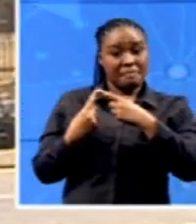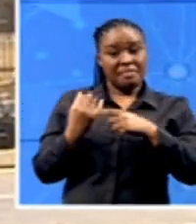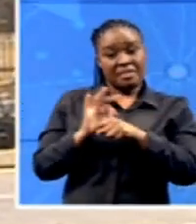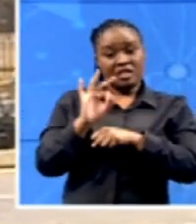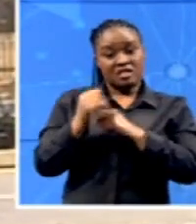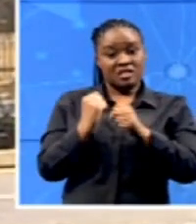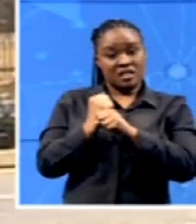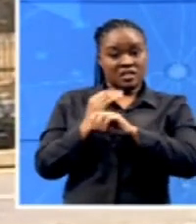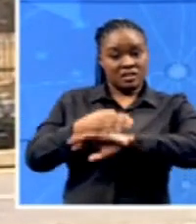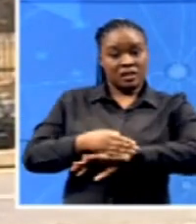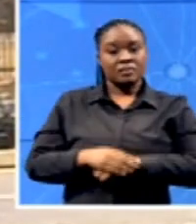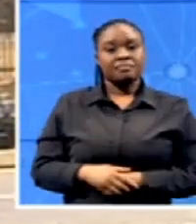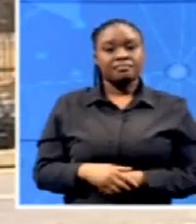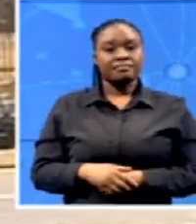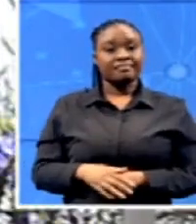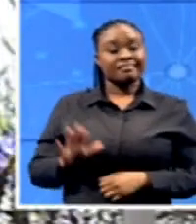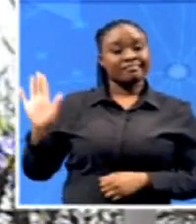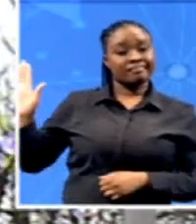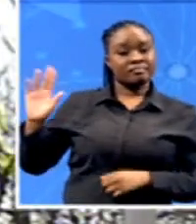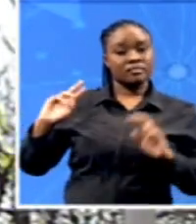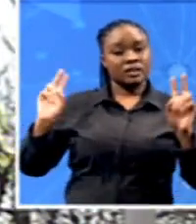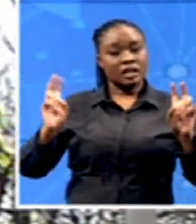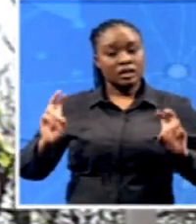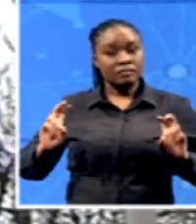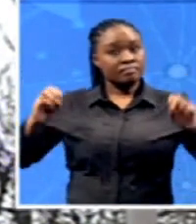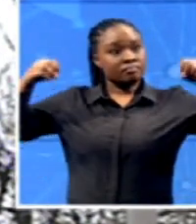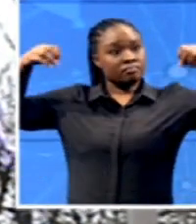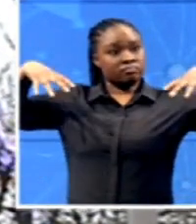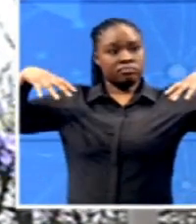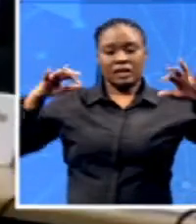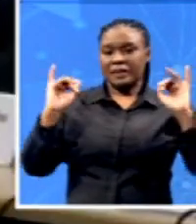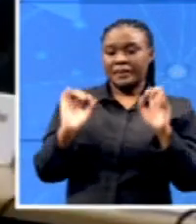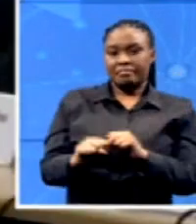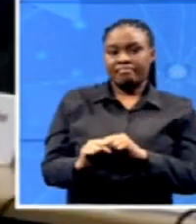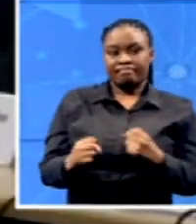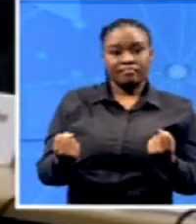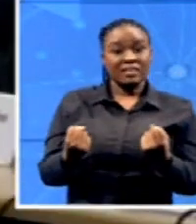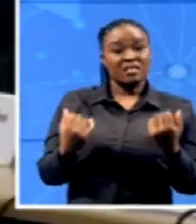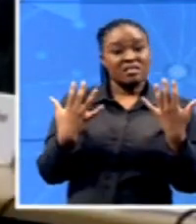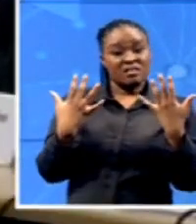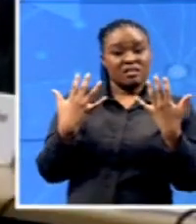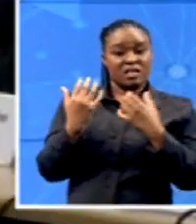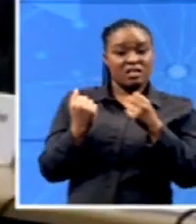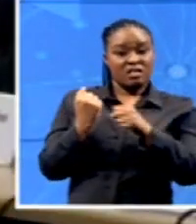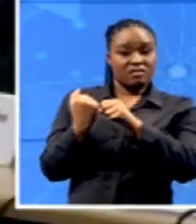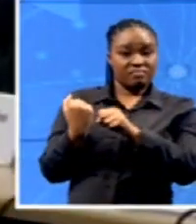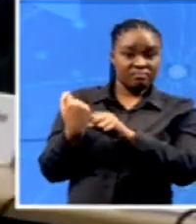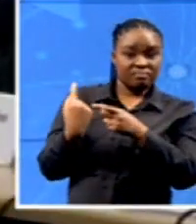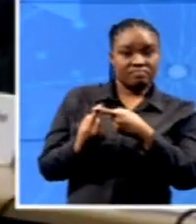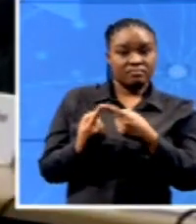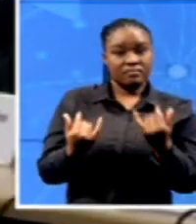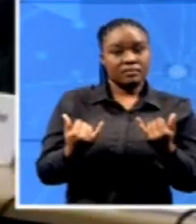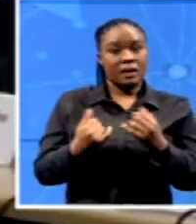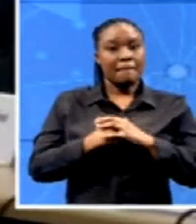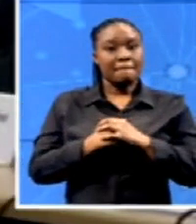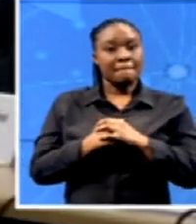Eskom has been grappling with keeping the lights on for over a decade now. The current leadership at the power utility blames this problem to the